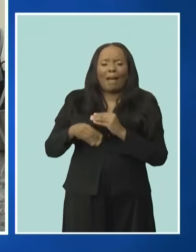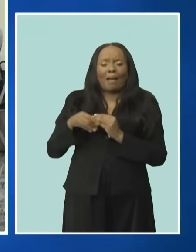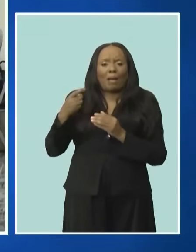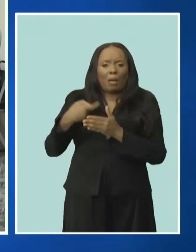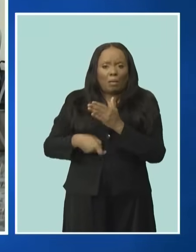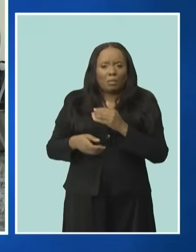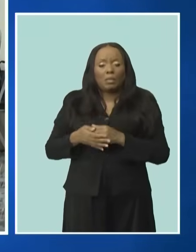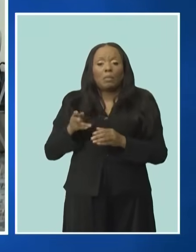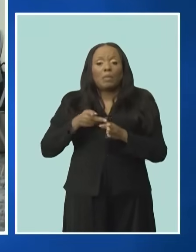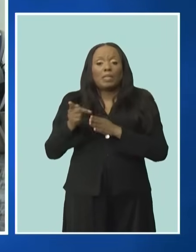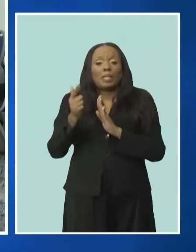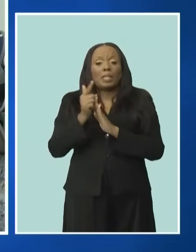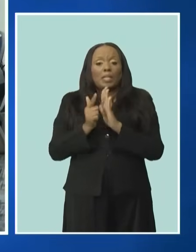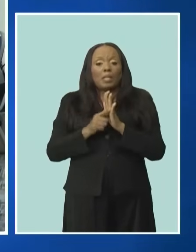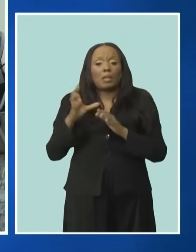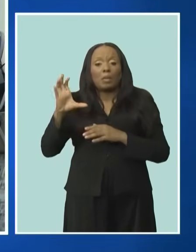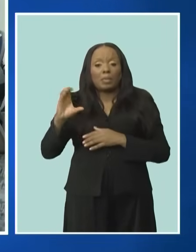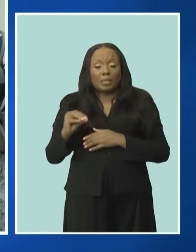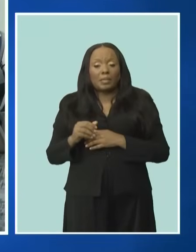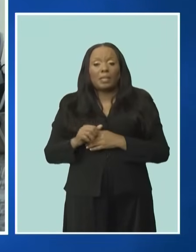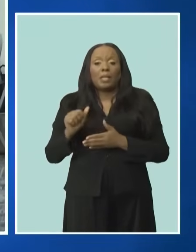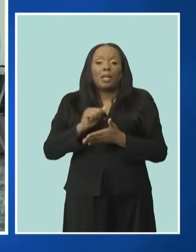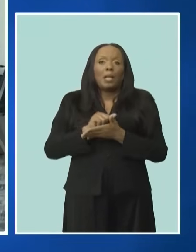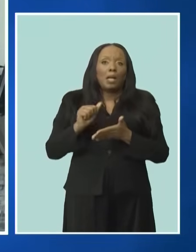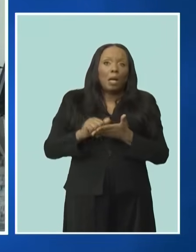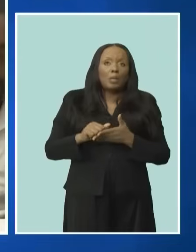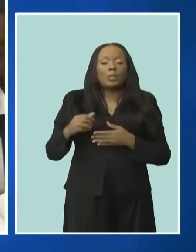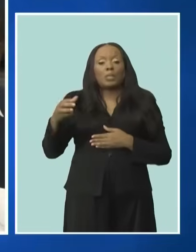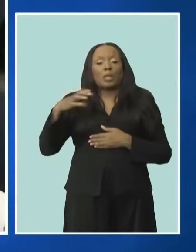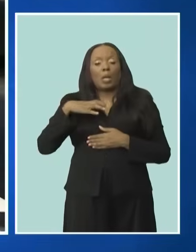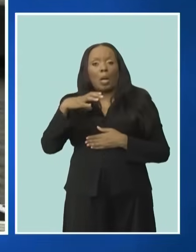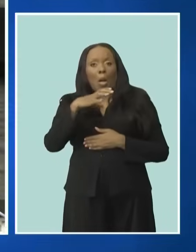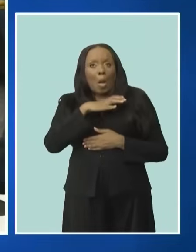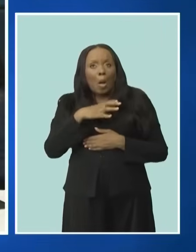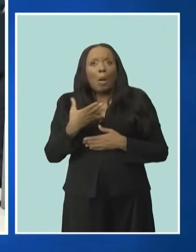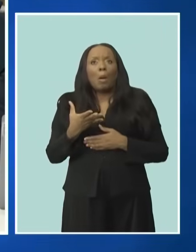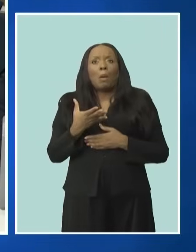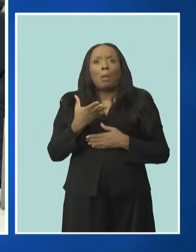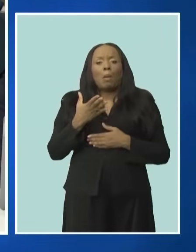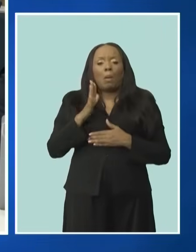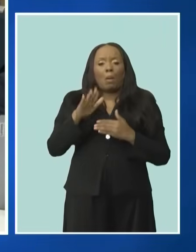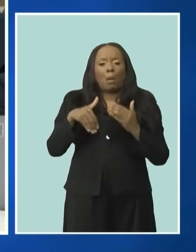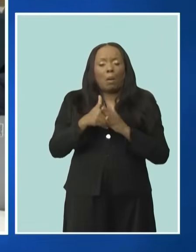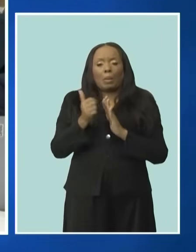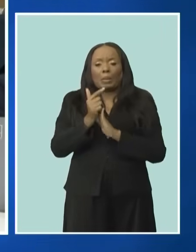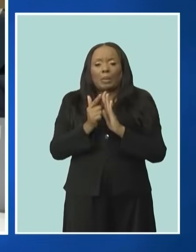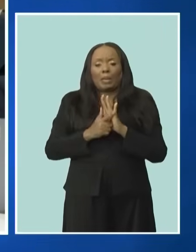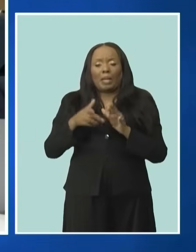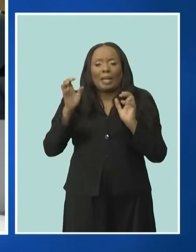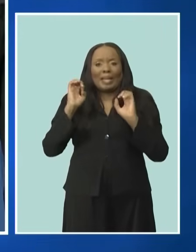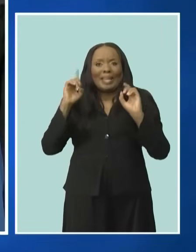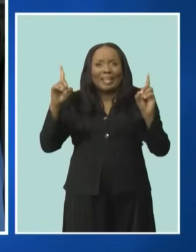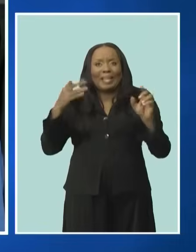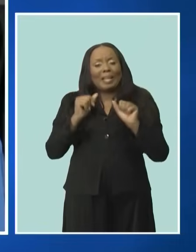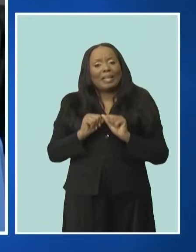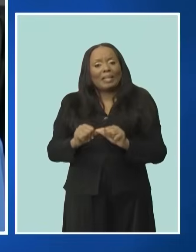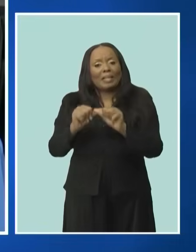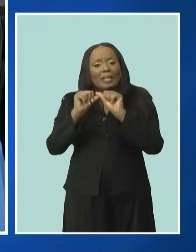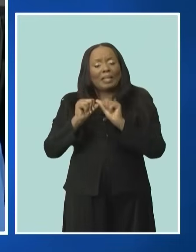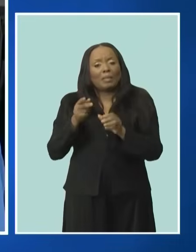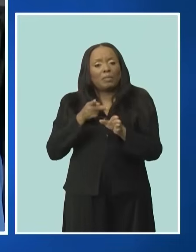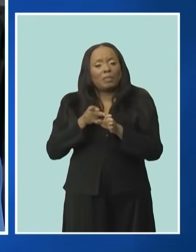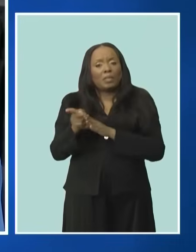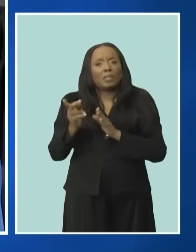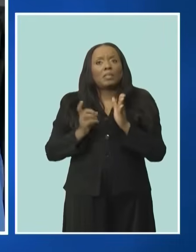companies, accounts, the power of the Bar Council to protect client property, legal education and continuous professional